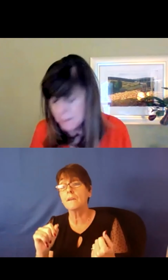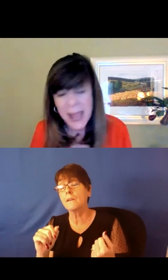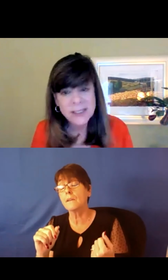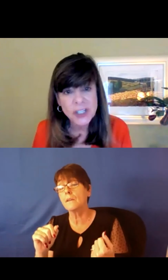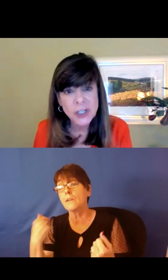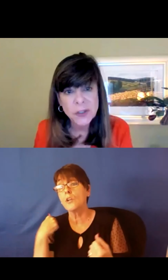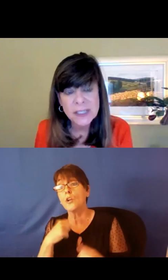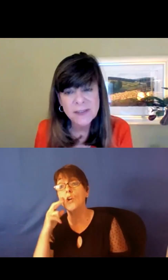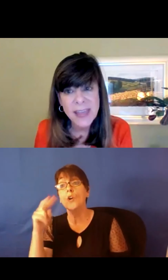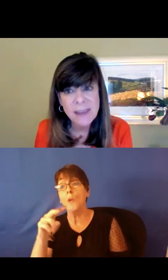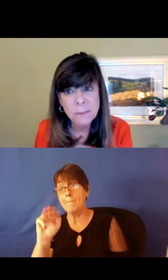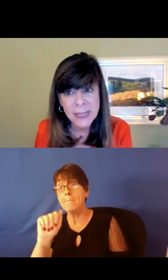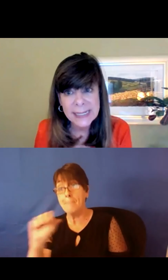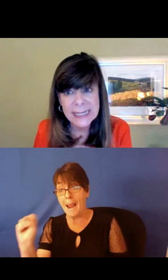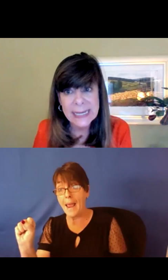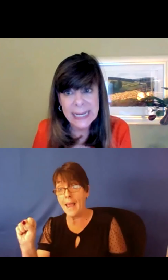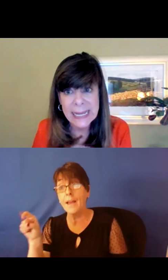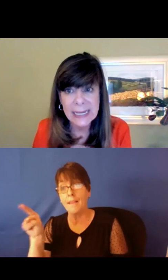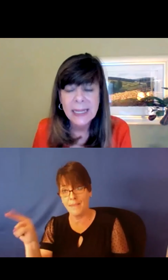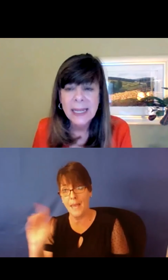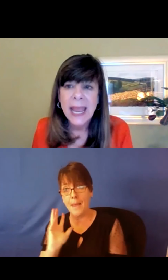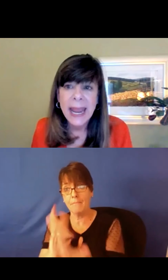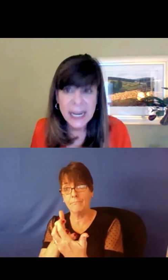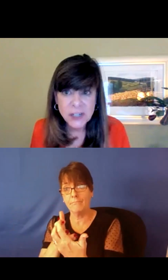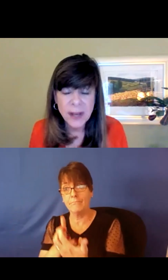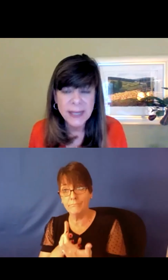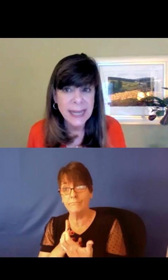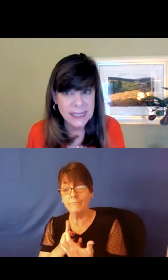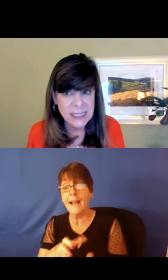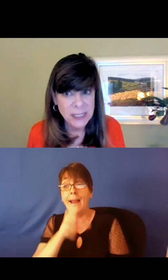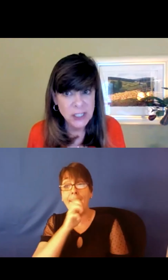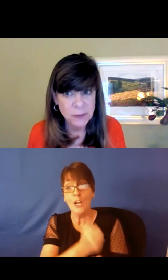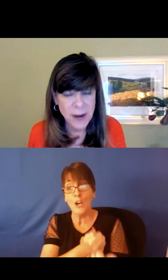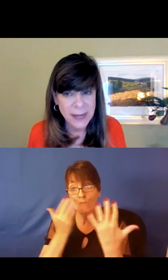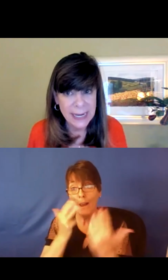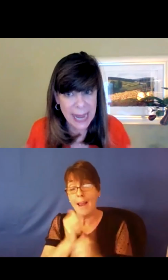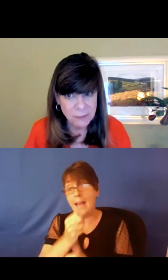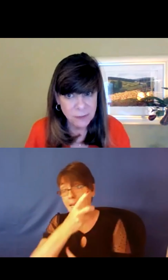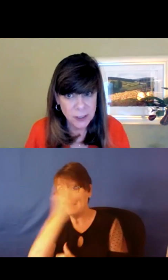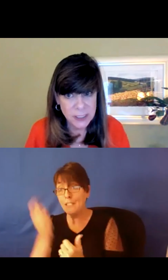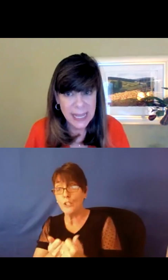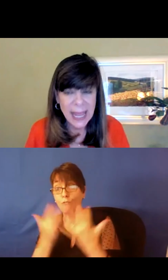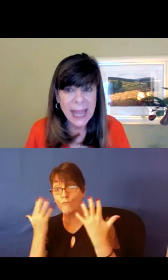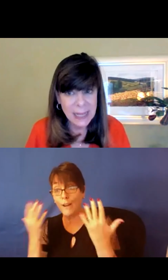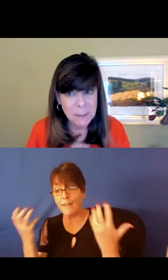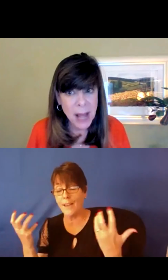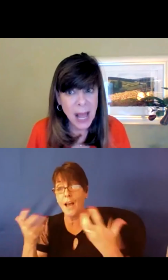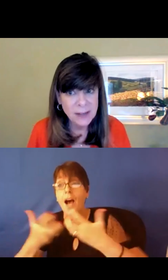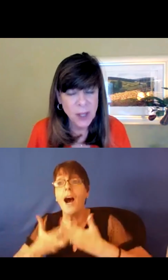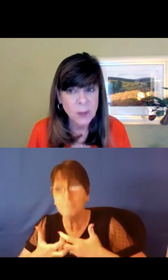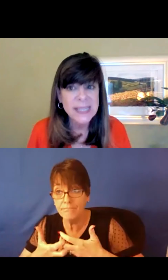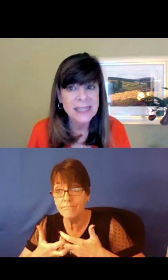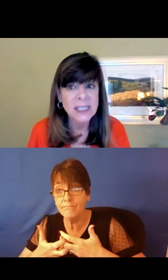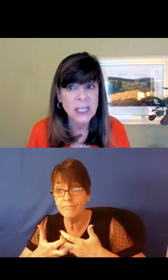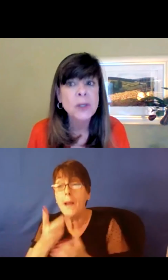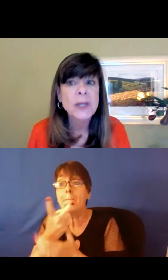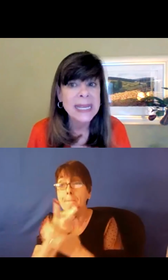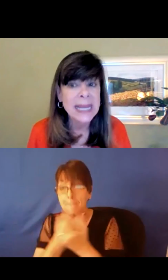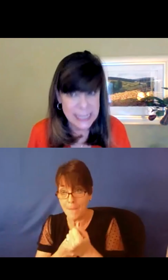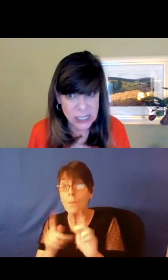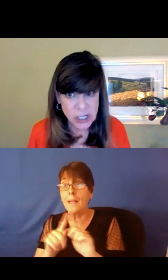looking at Massachusetts, they've blended in age-friendly and dementia-friendly efforts and combined those as